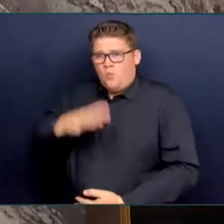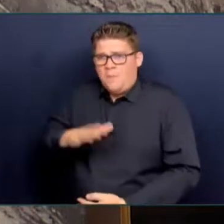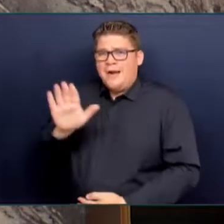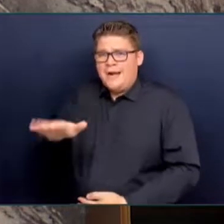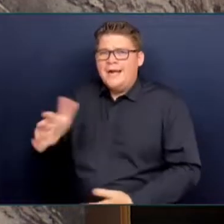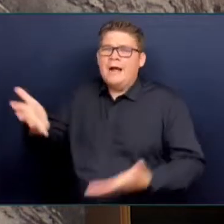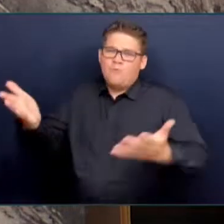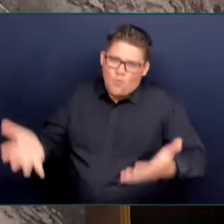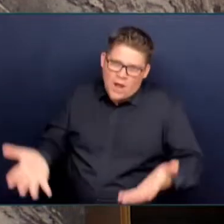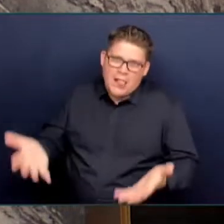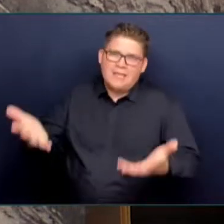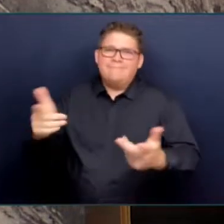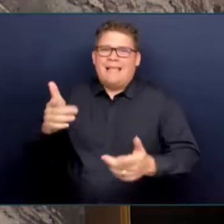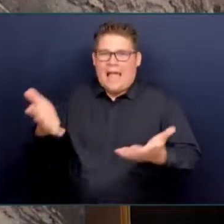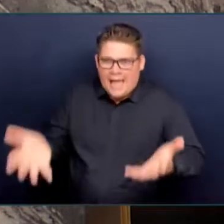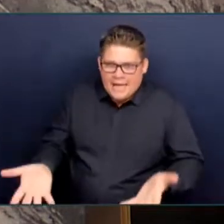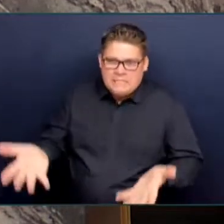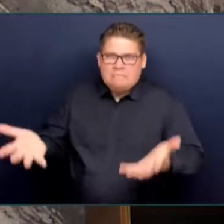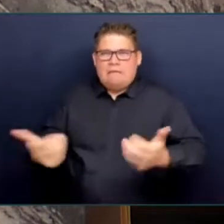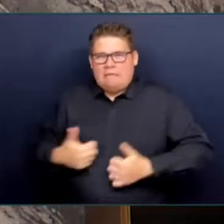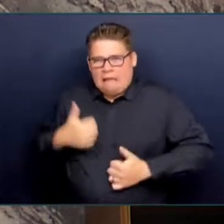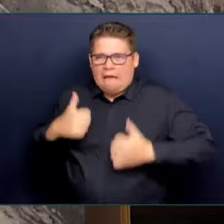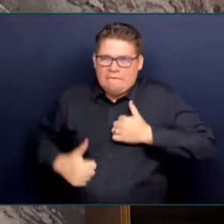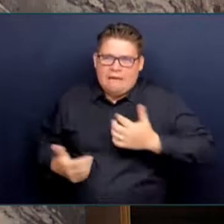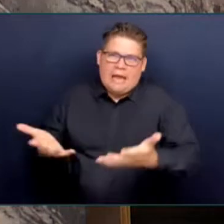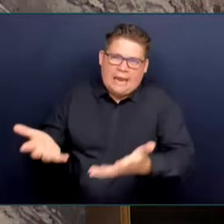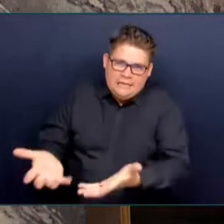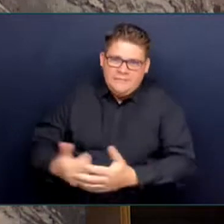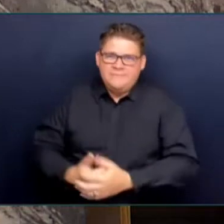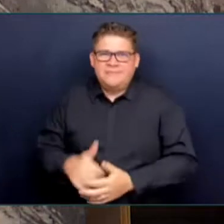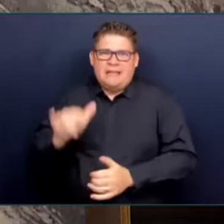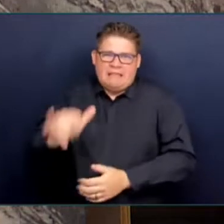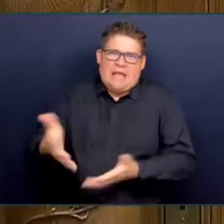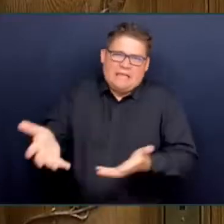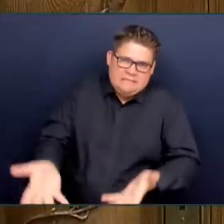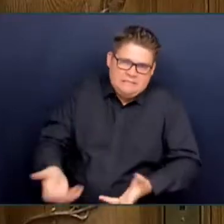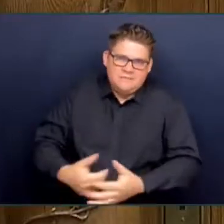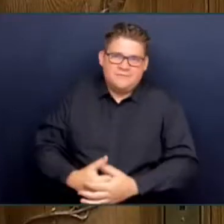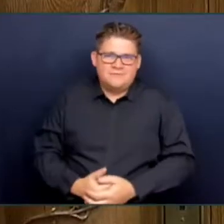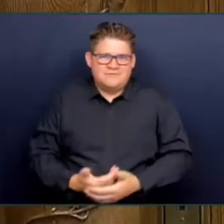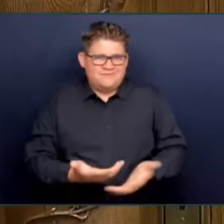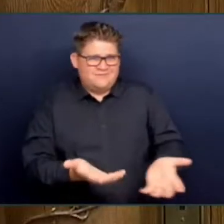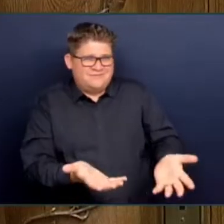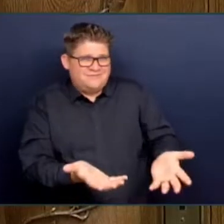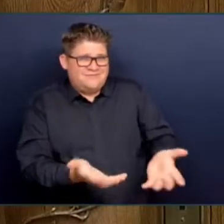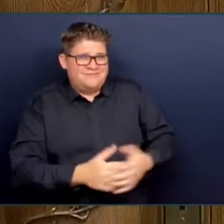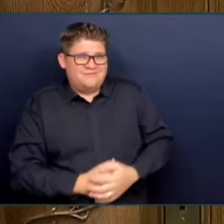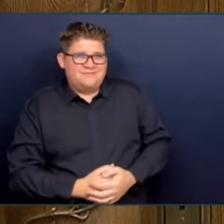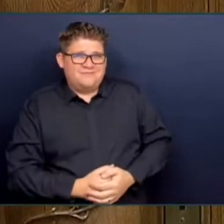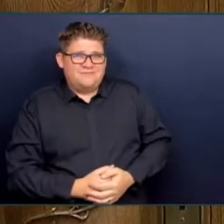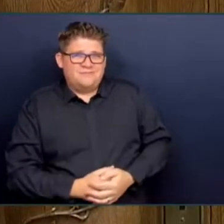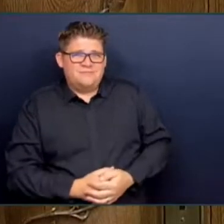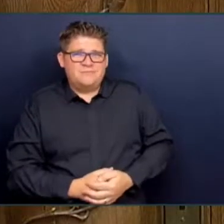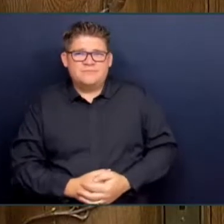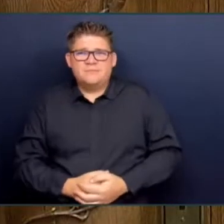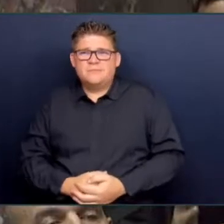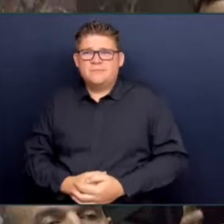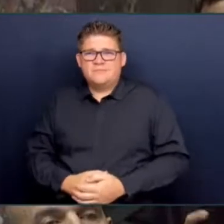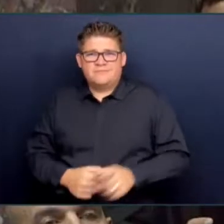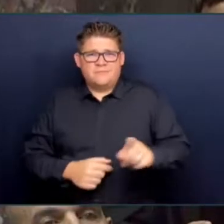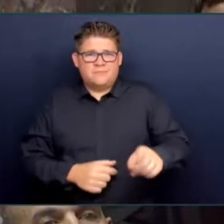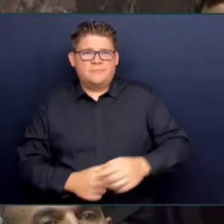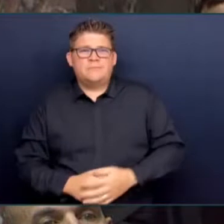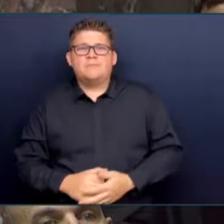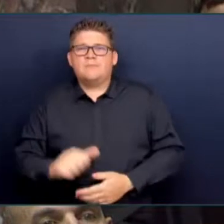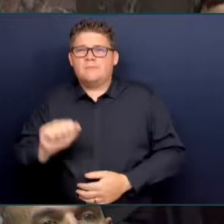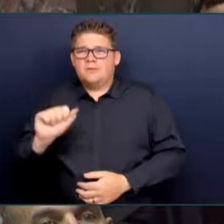child is just a fact of life? Attorney General. Thank you, Mr. Speaker. The story, of course, is well known